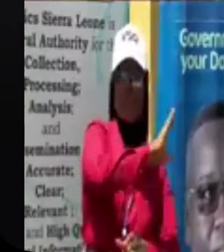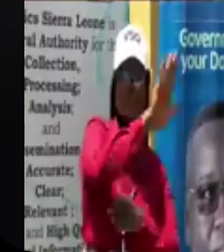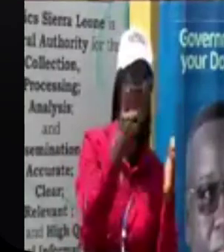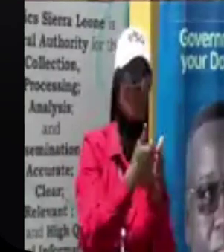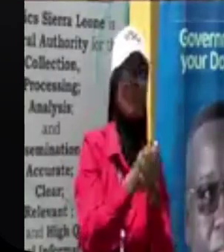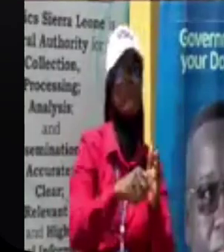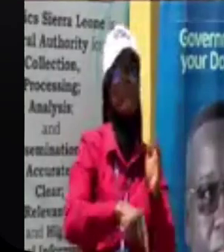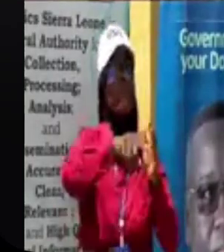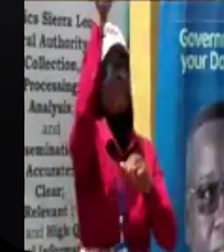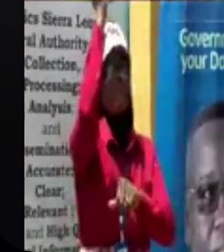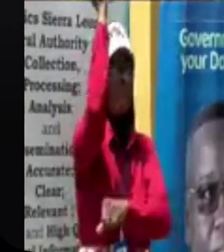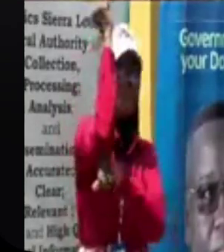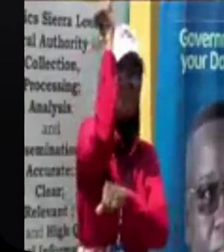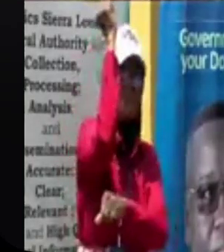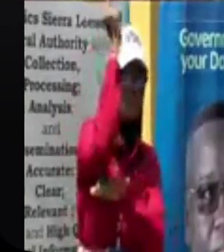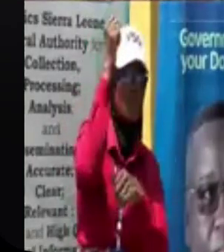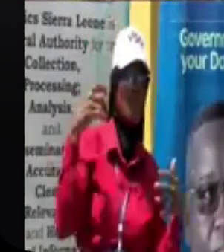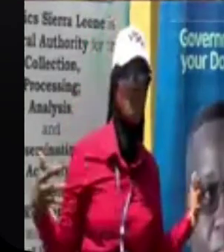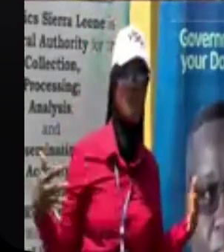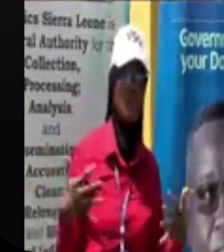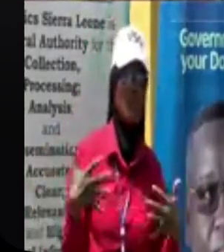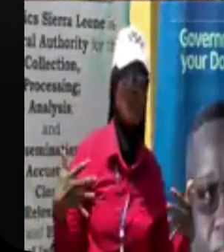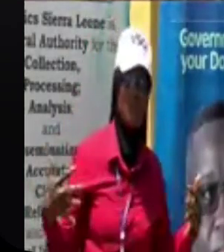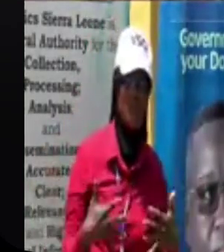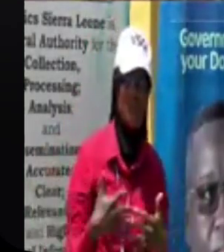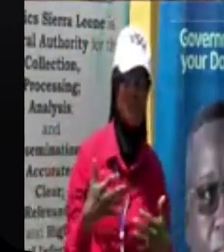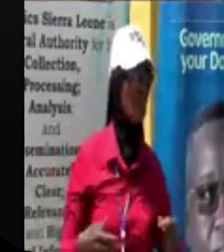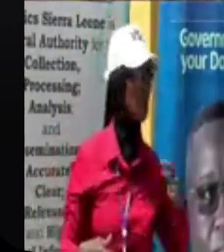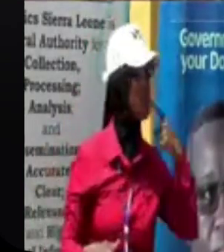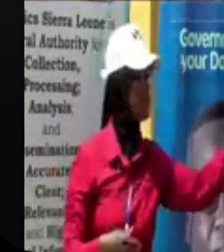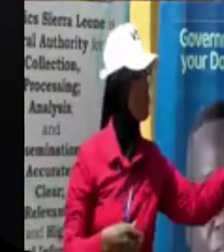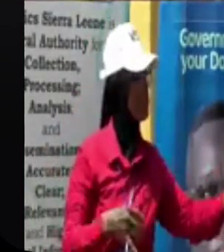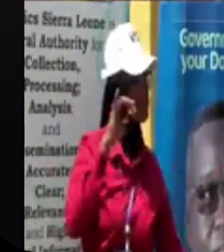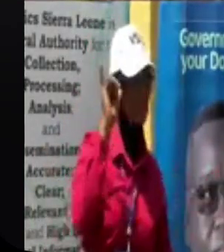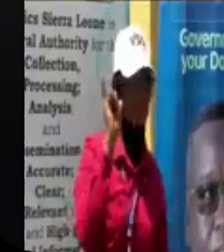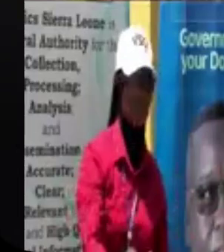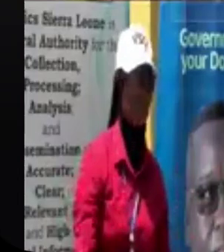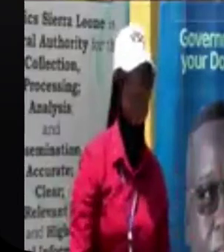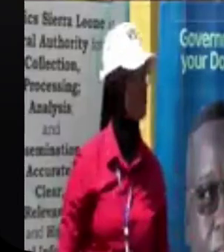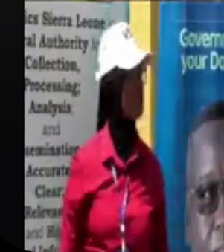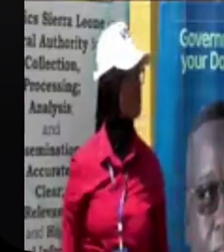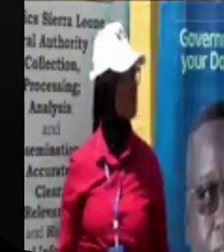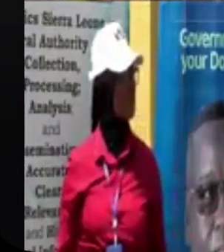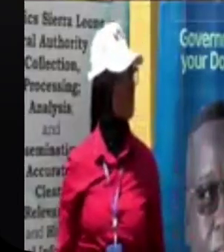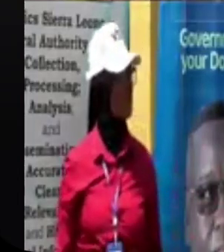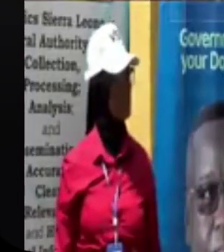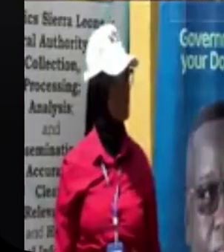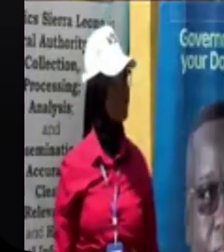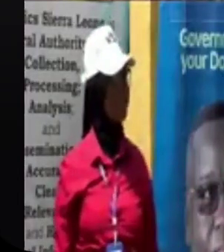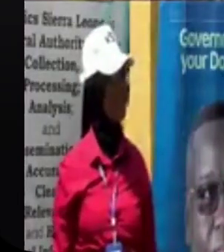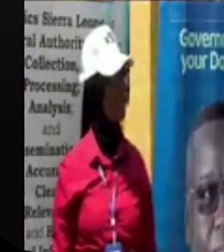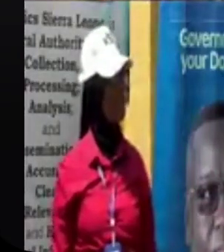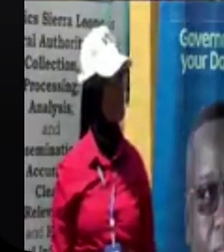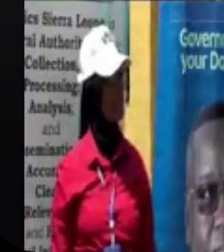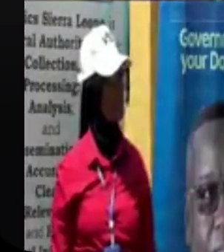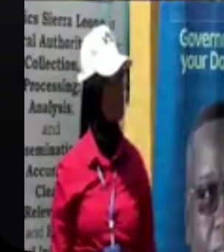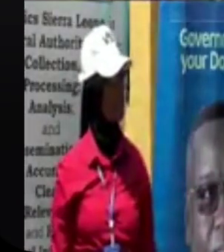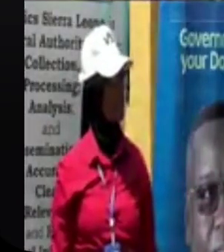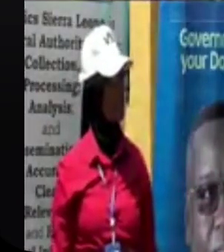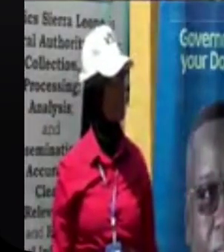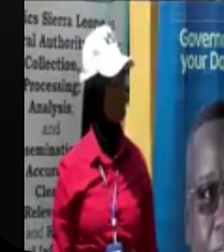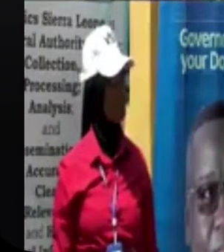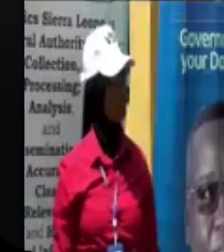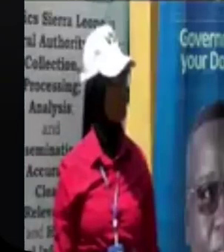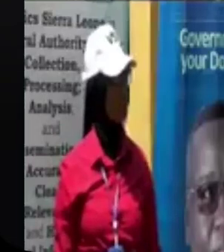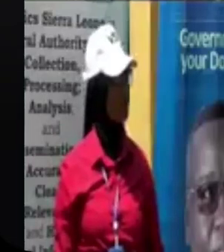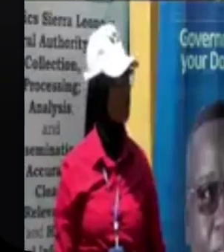they claim up the pole there now, don't fret, sir. So one for tell you that they then wait, ask you a question. Yes. What's the ordinary person they go do